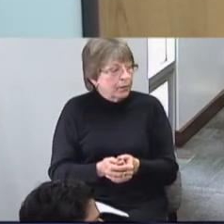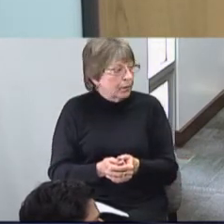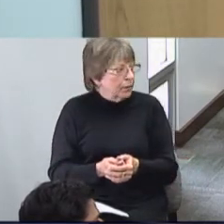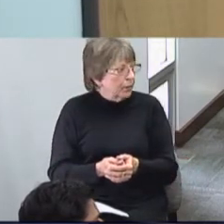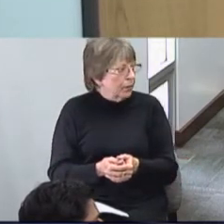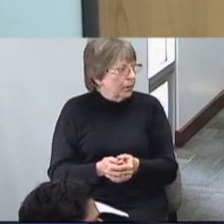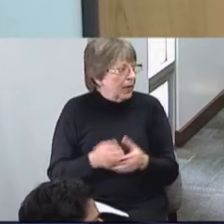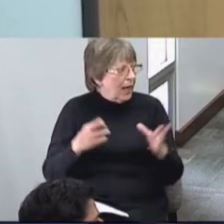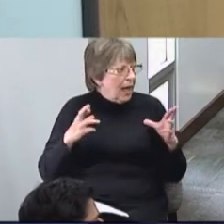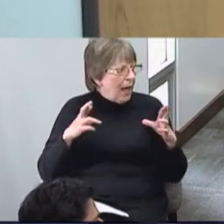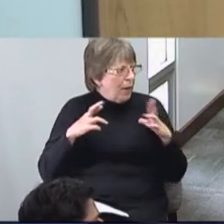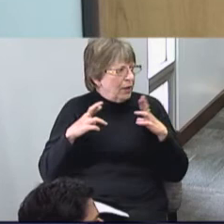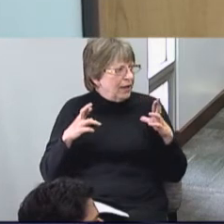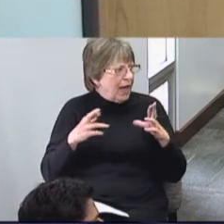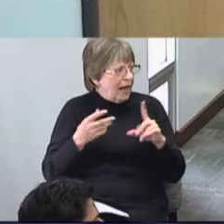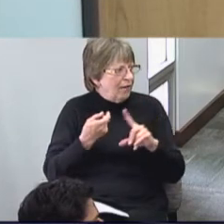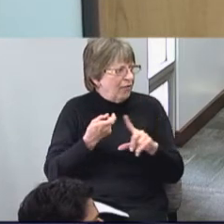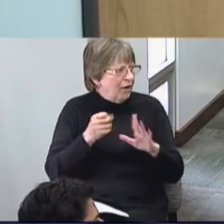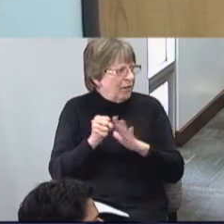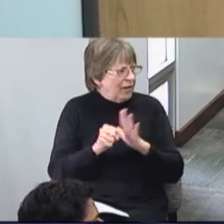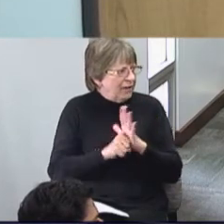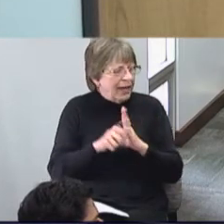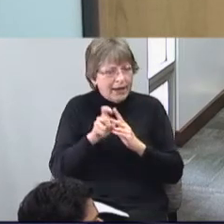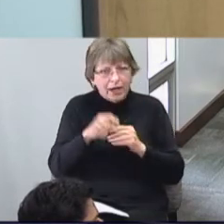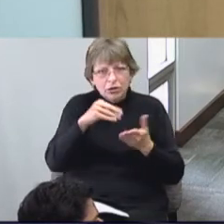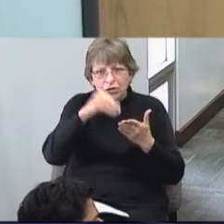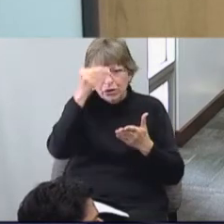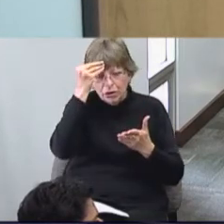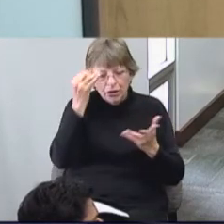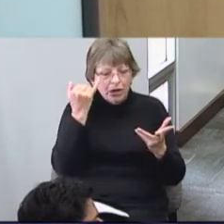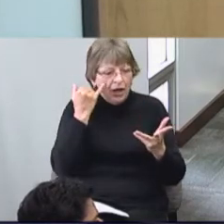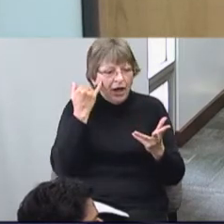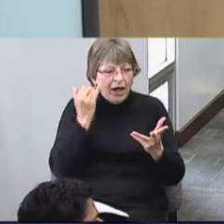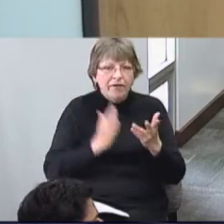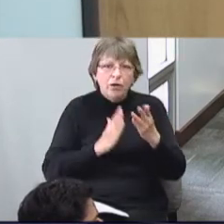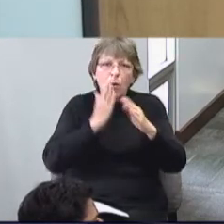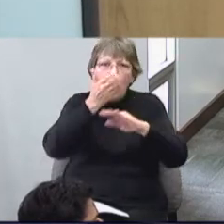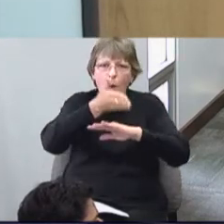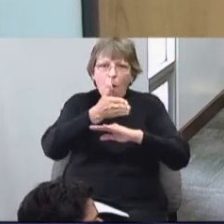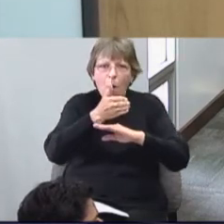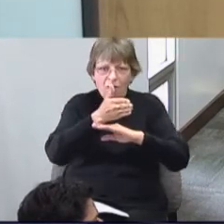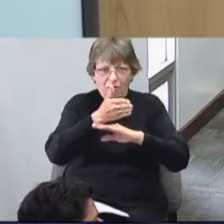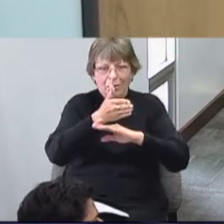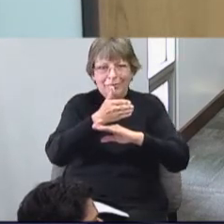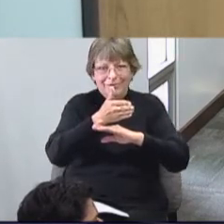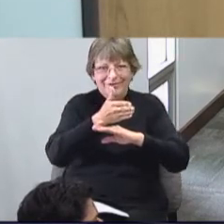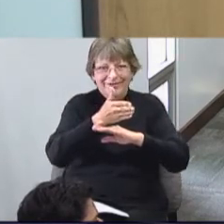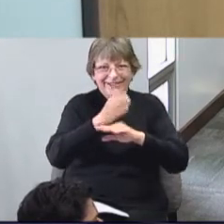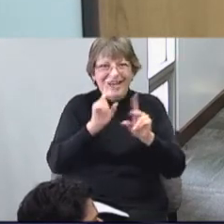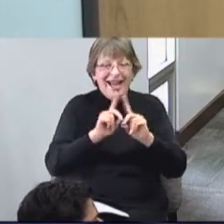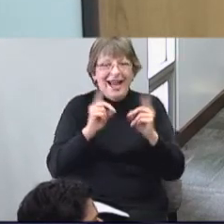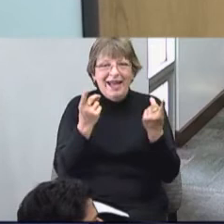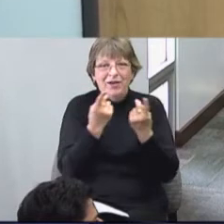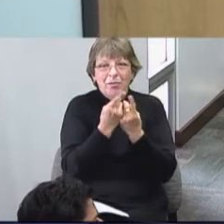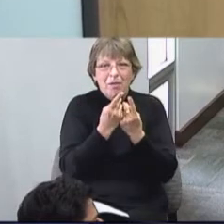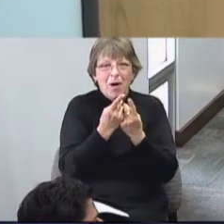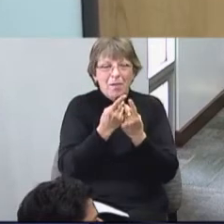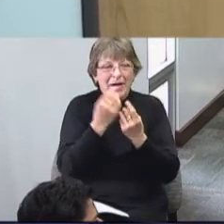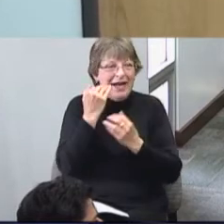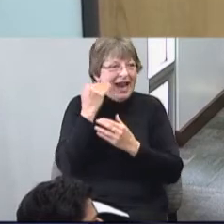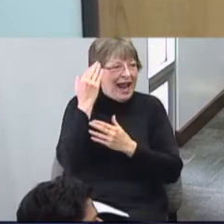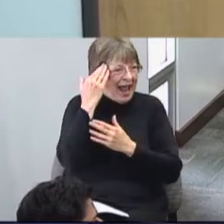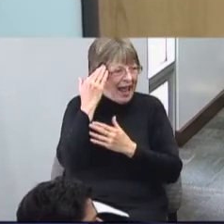I retired from the state, and I should have learned that if you go over a department head's head, there's going to be